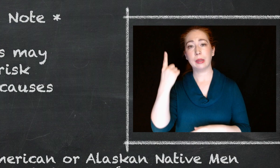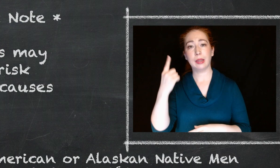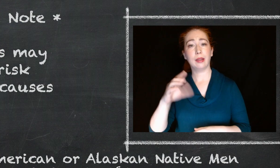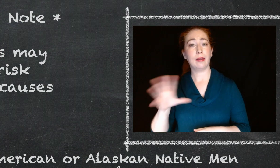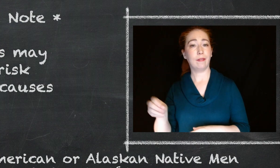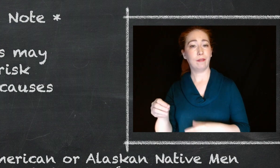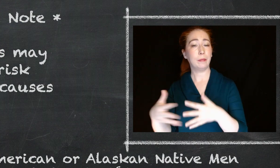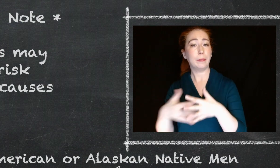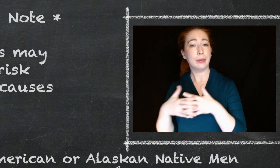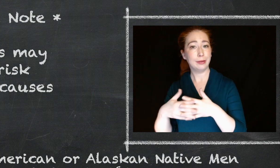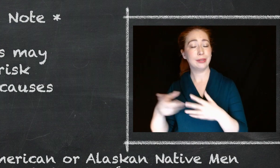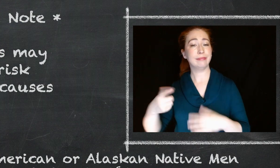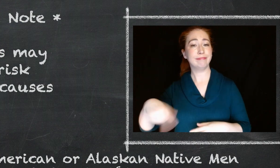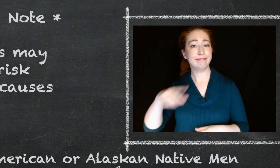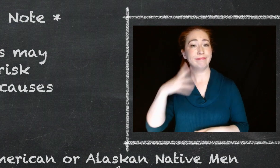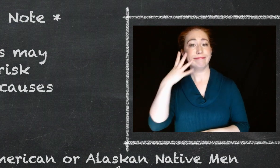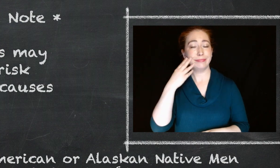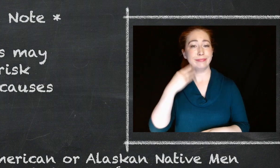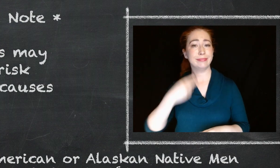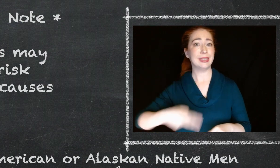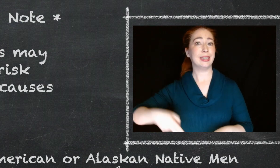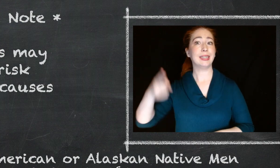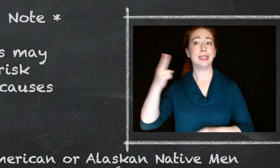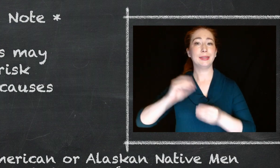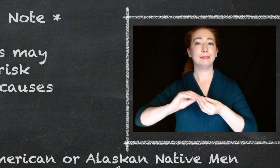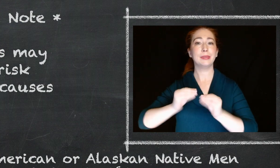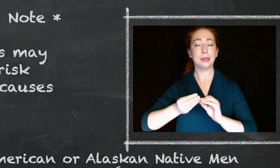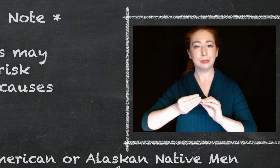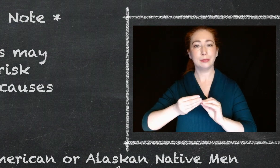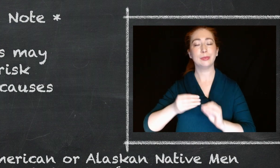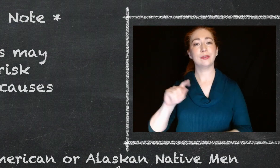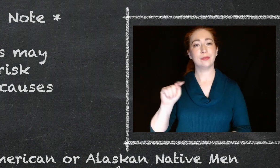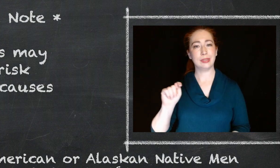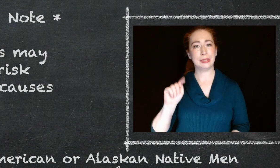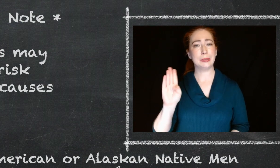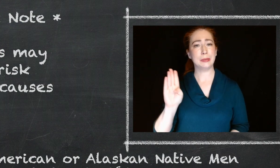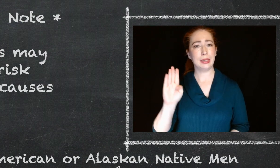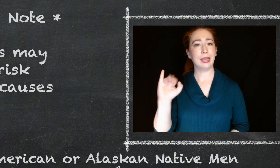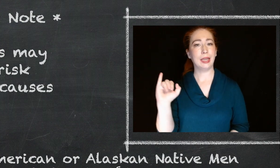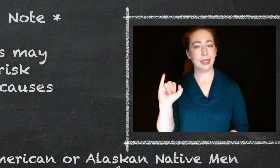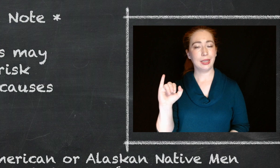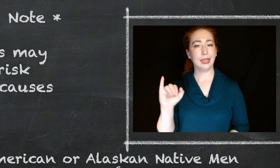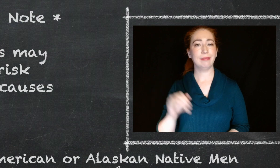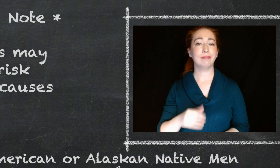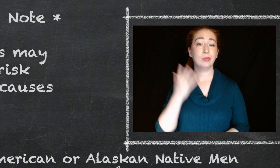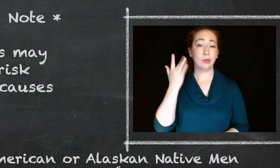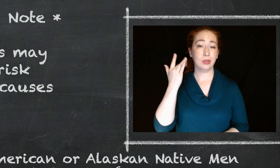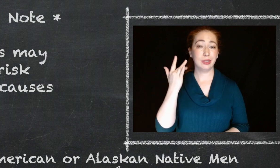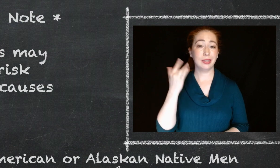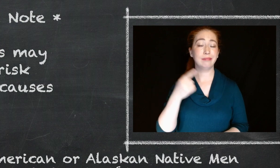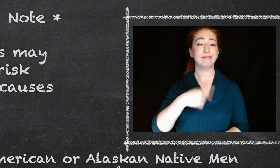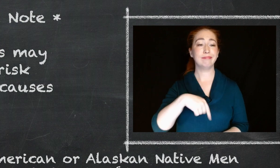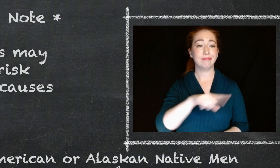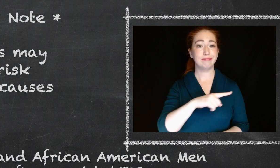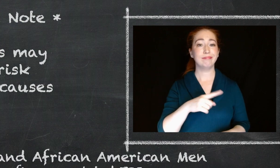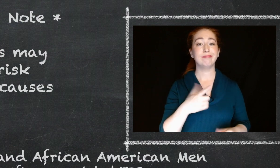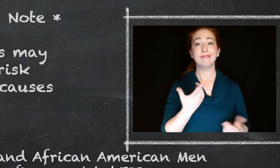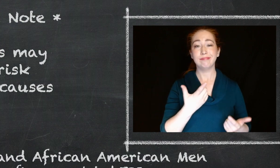are increasing rates of suicide or suicide attempts. They also had the highest rates of motor vehicle